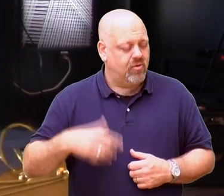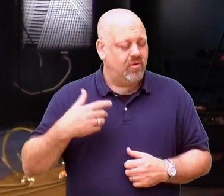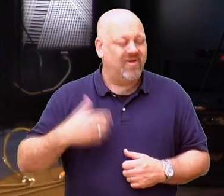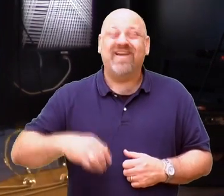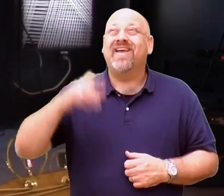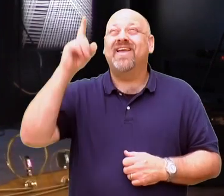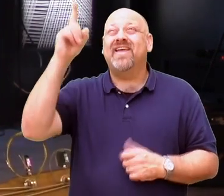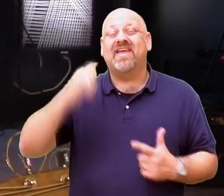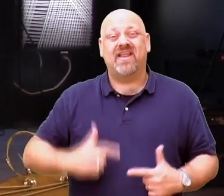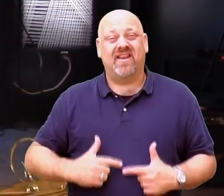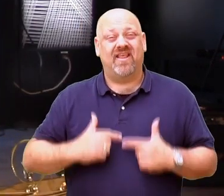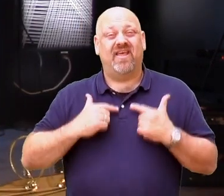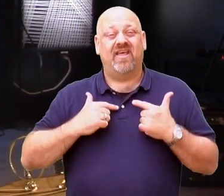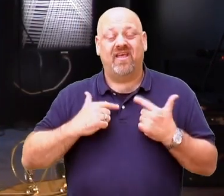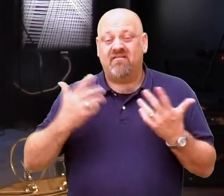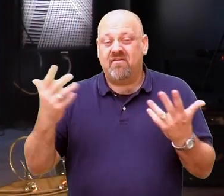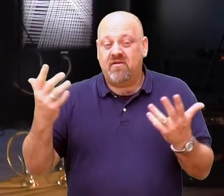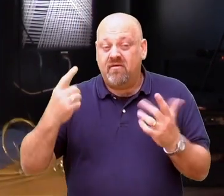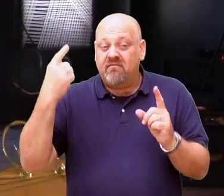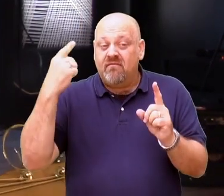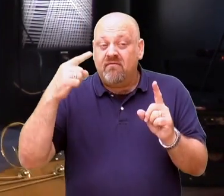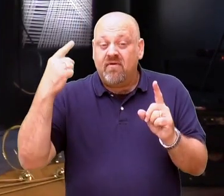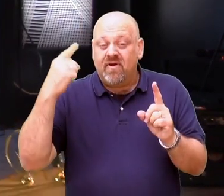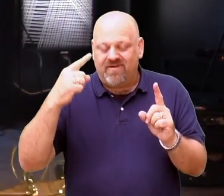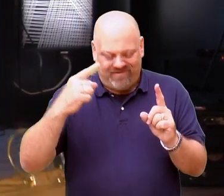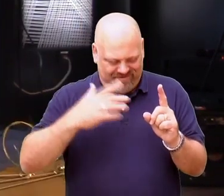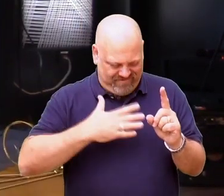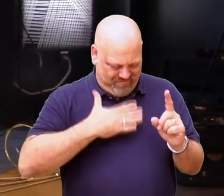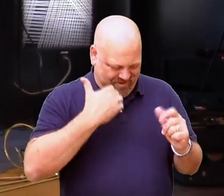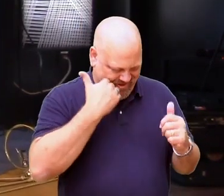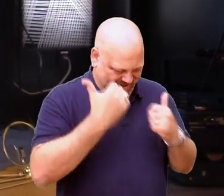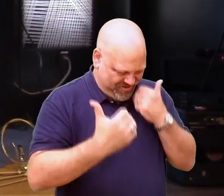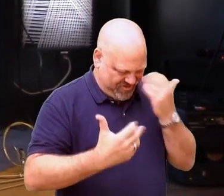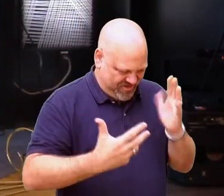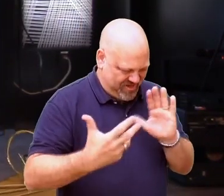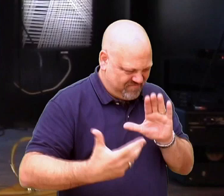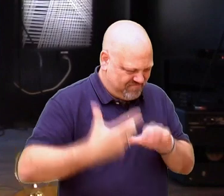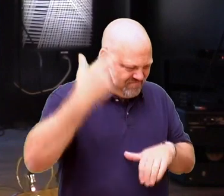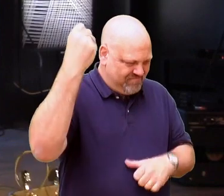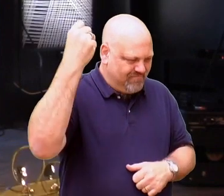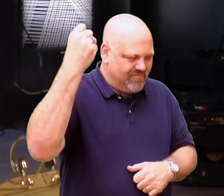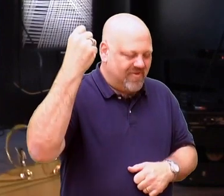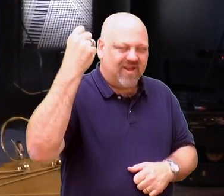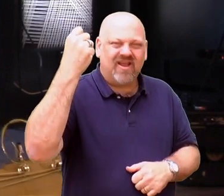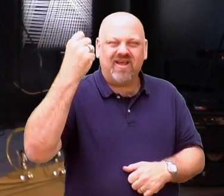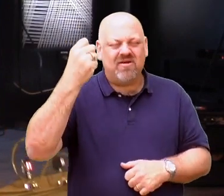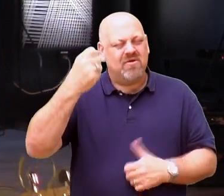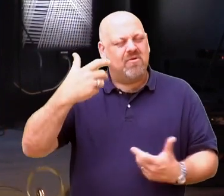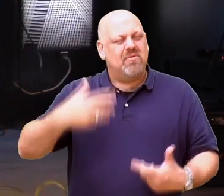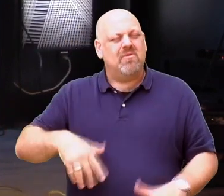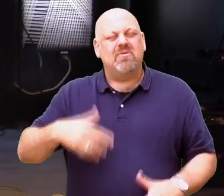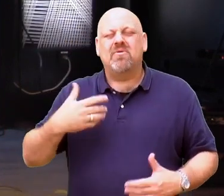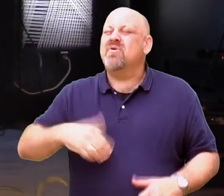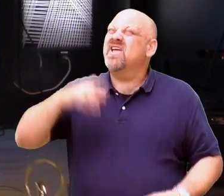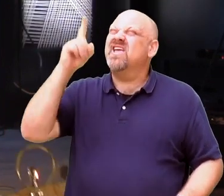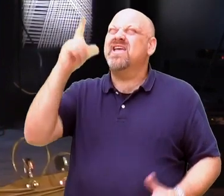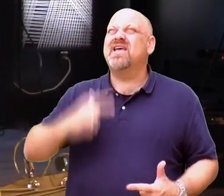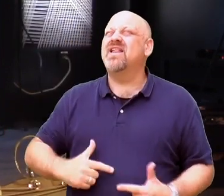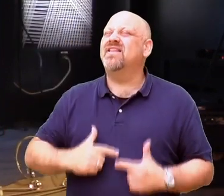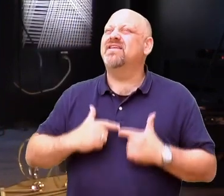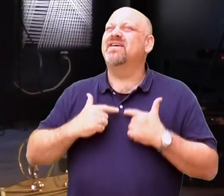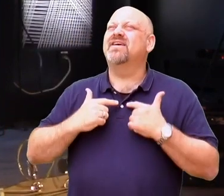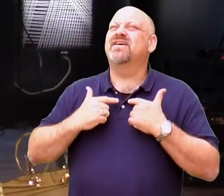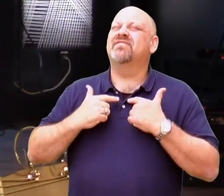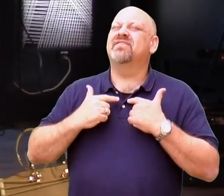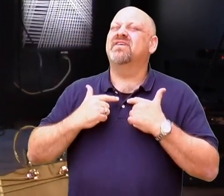And oh, He lives to take away my shame. And